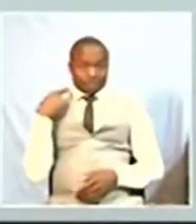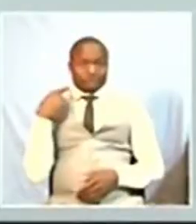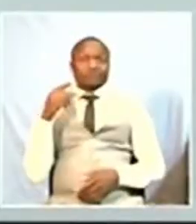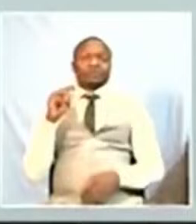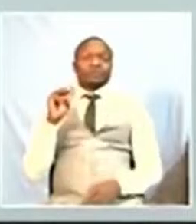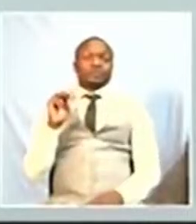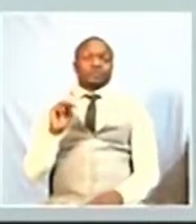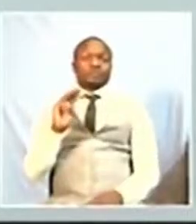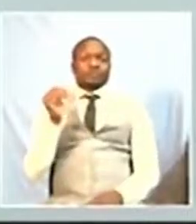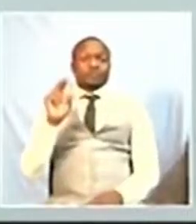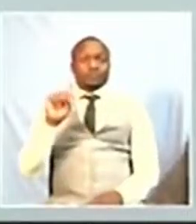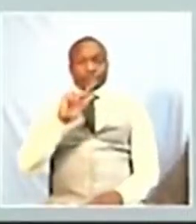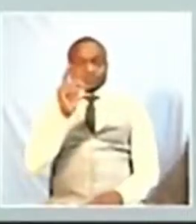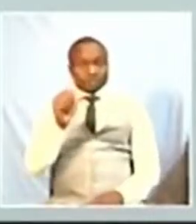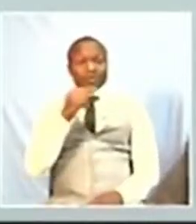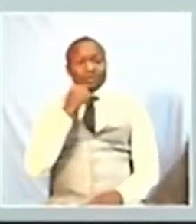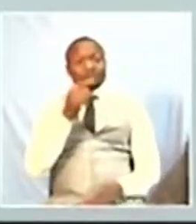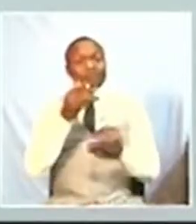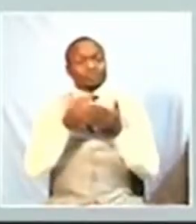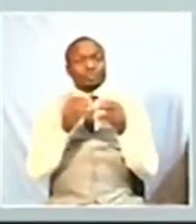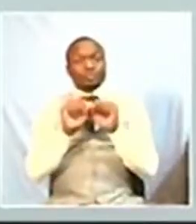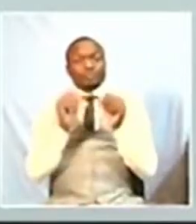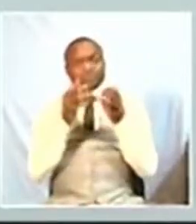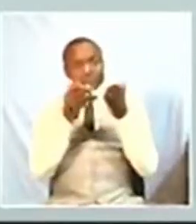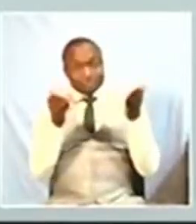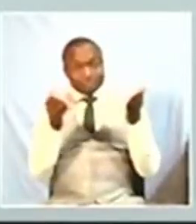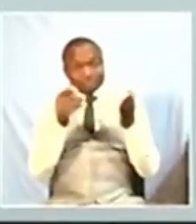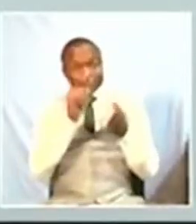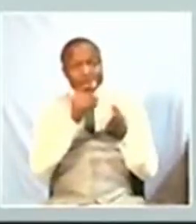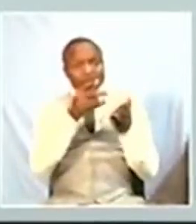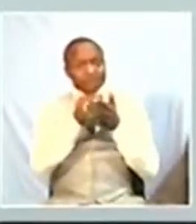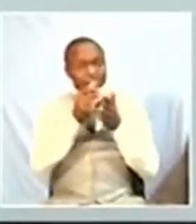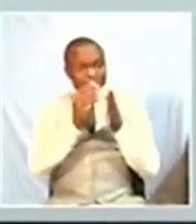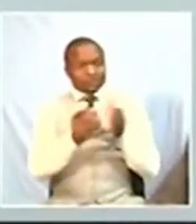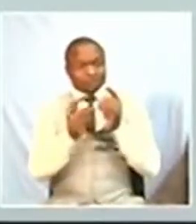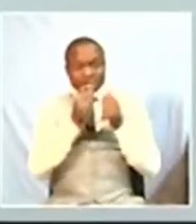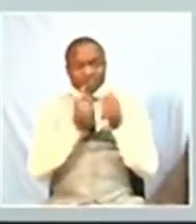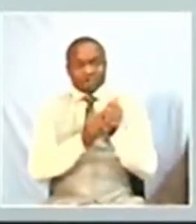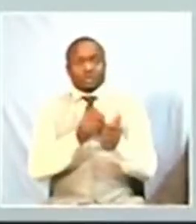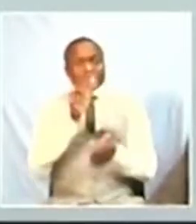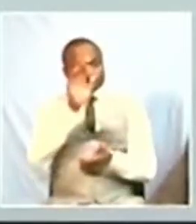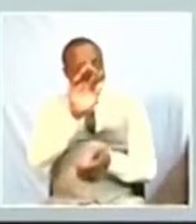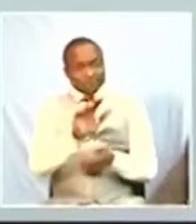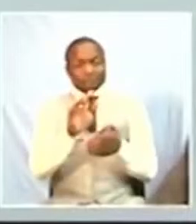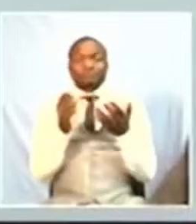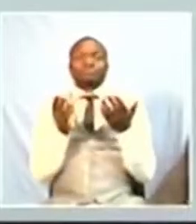Appendix 7, which has been referred by the treasurer, it is not even there.